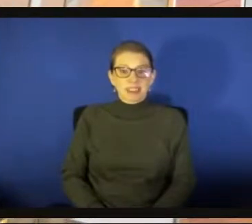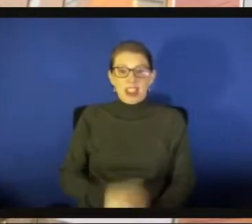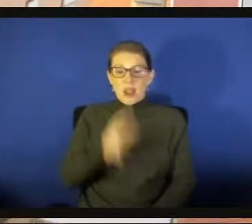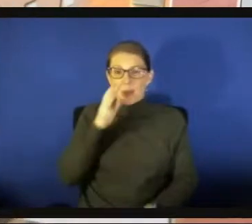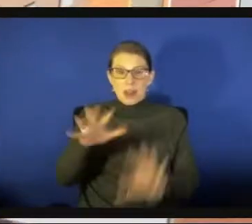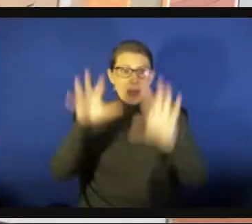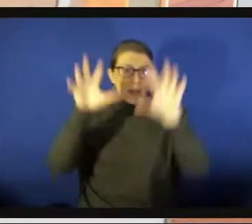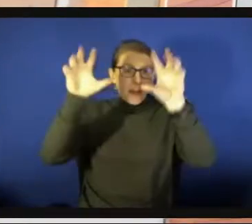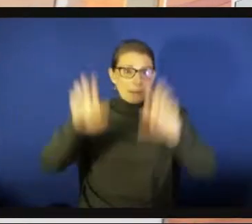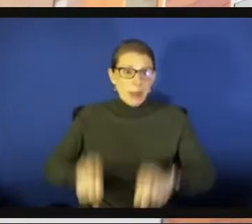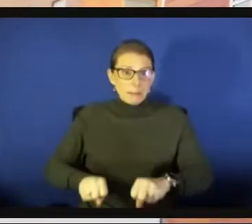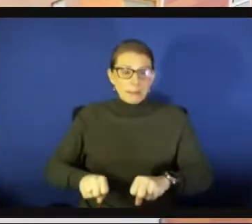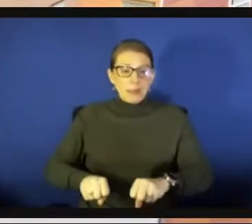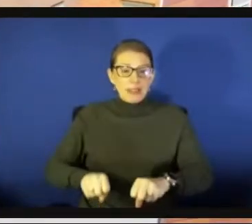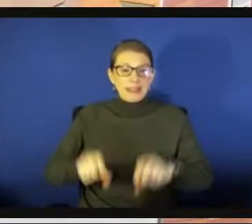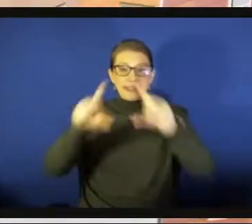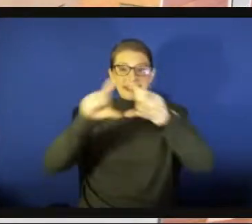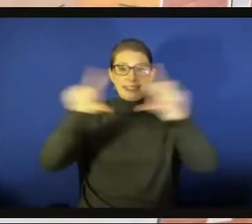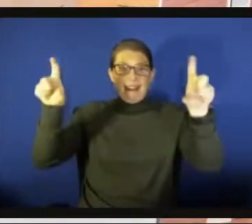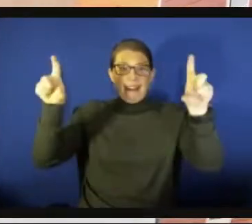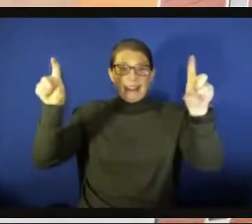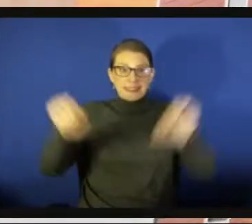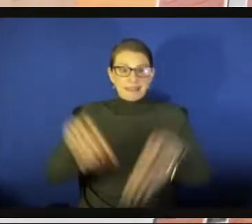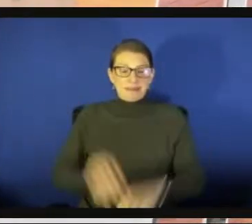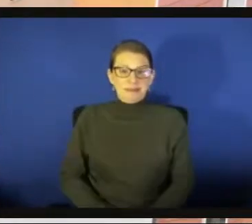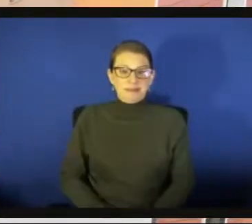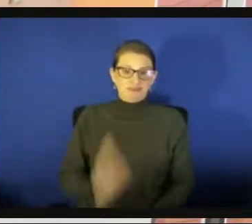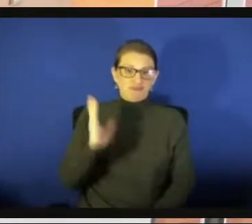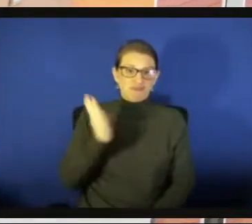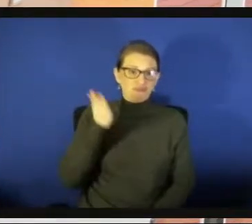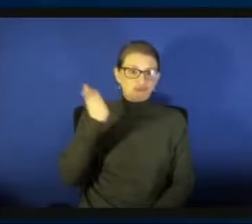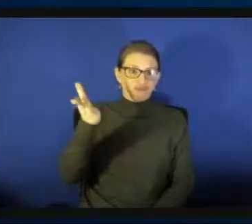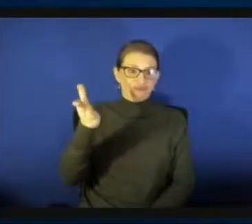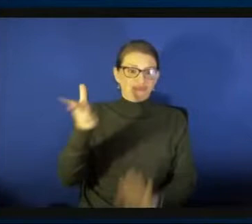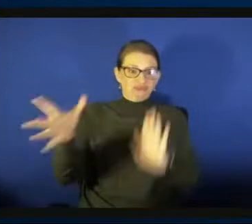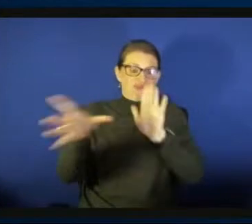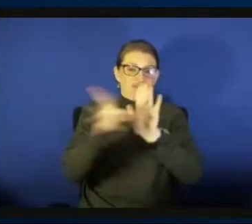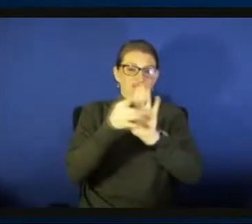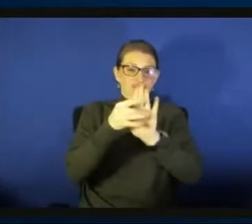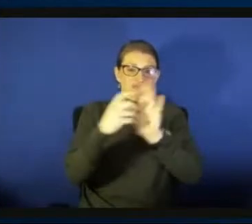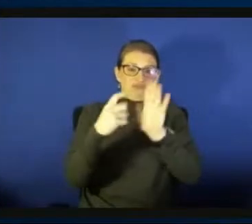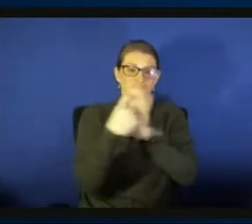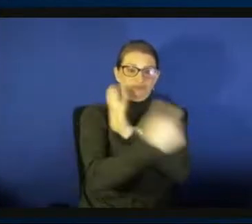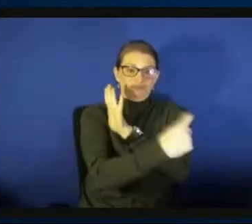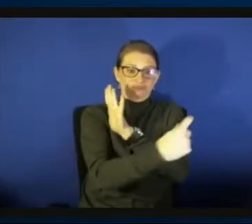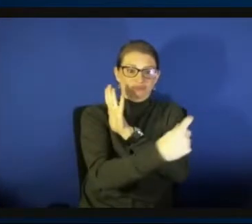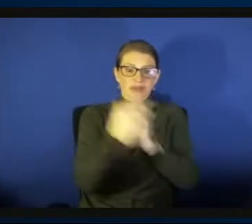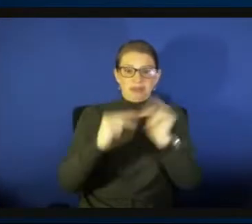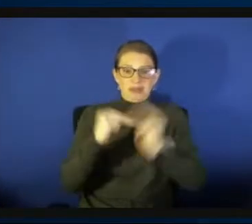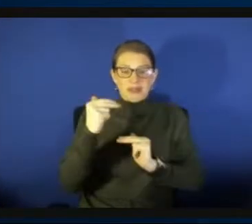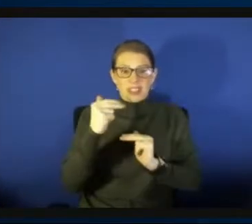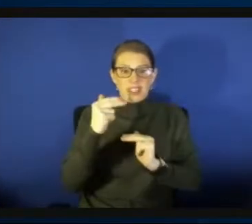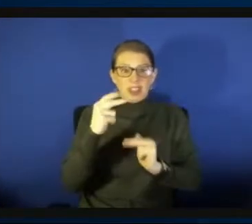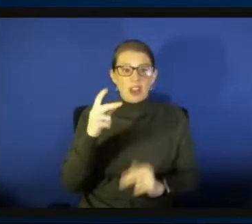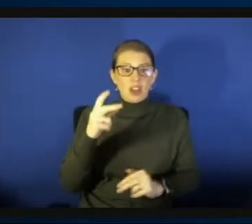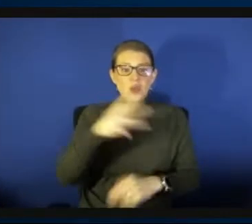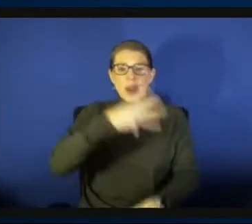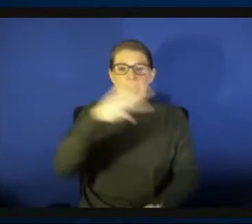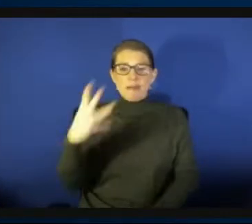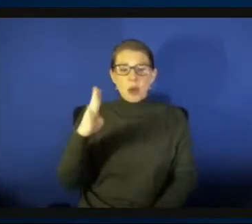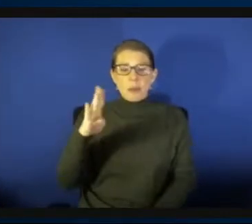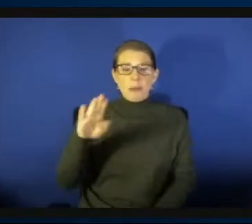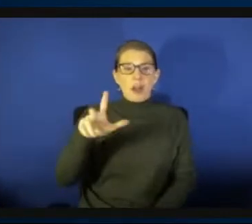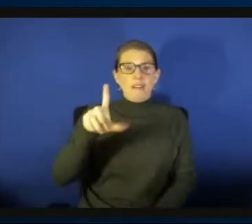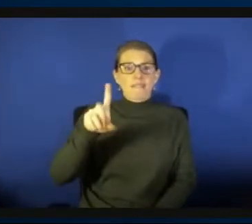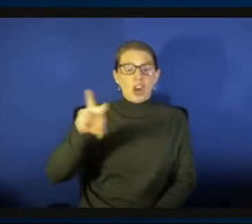sit outside on our proton therapy building that faces Rainbow Boulevard. So we're going to catch